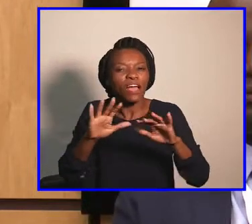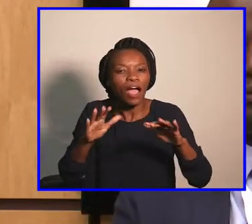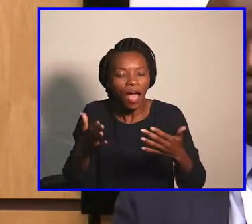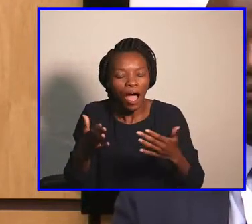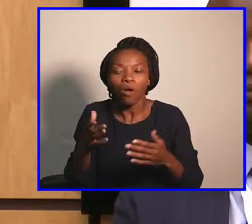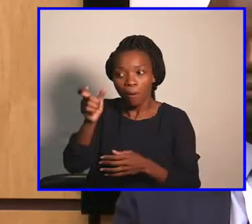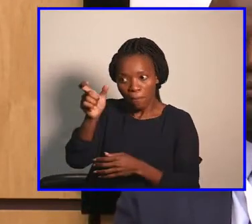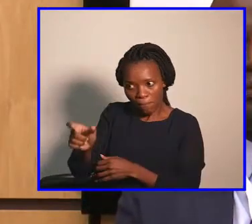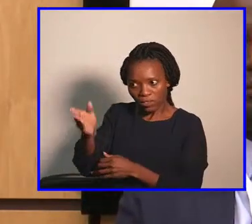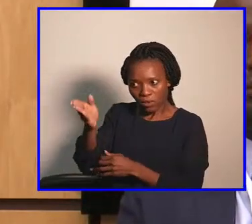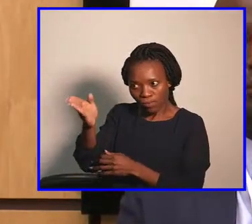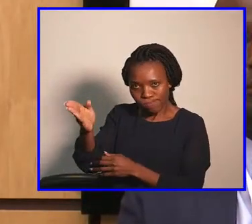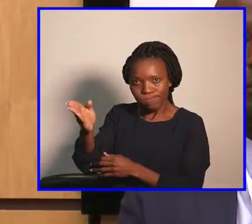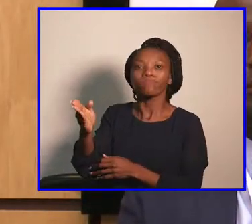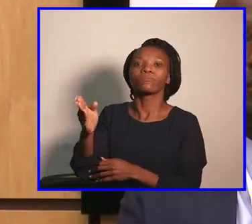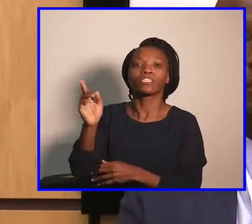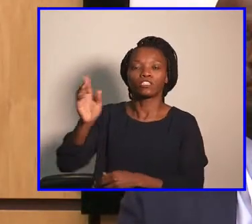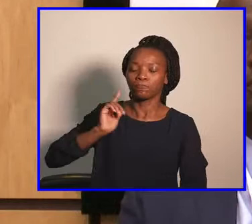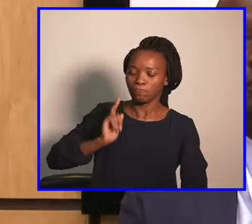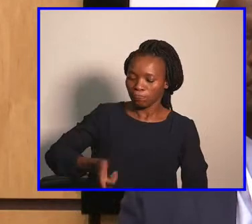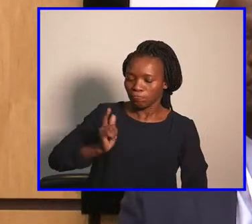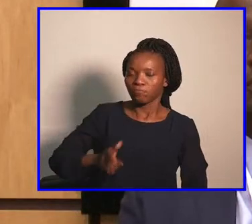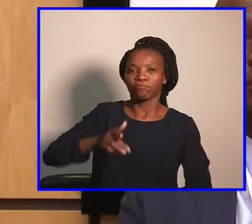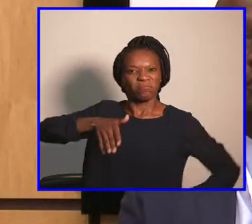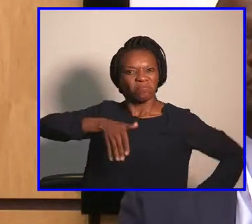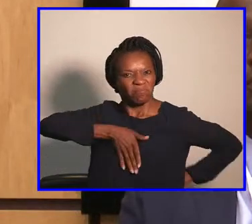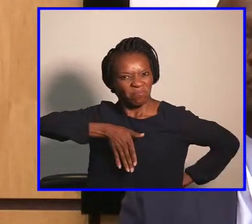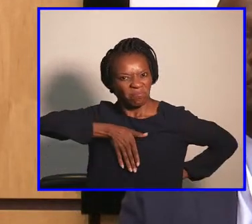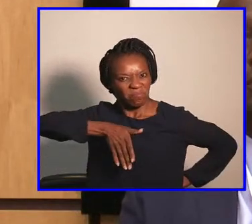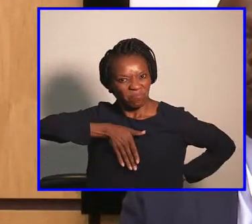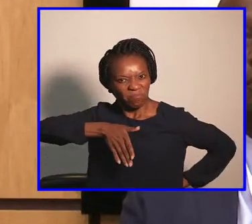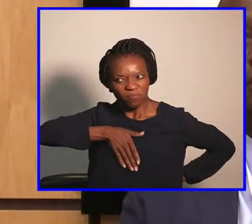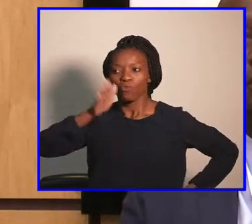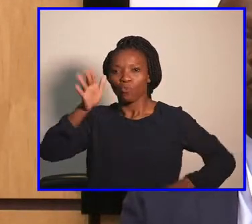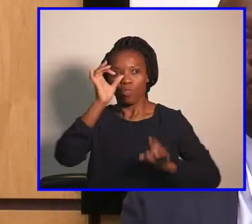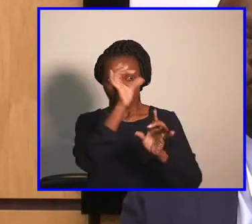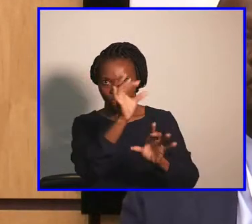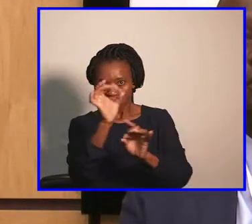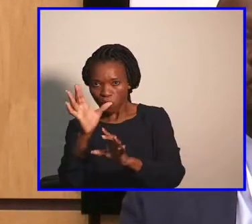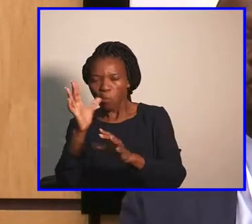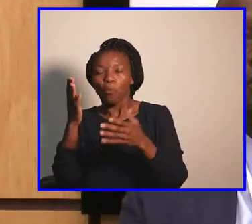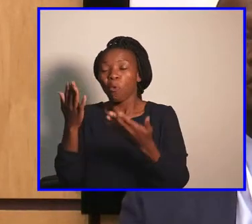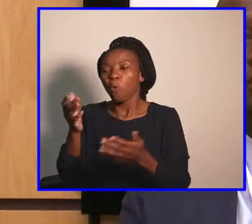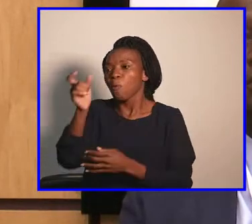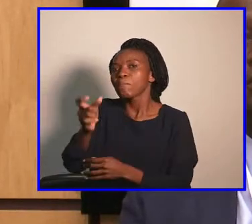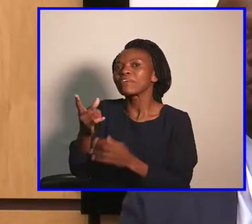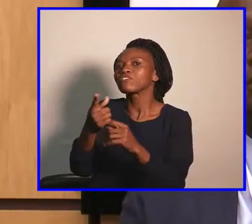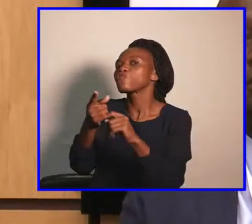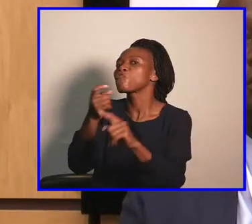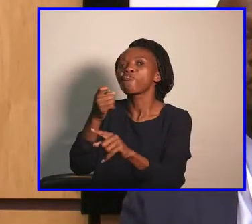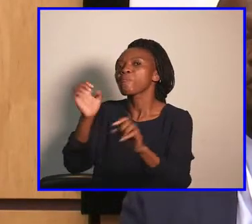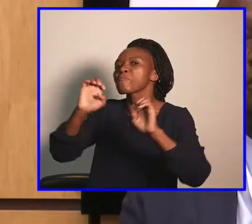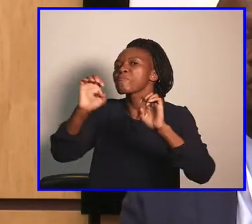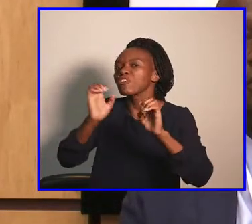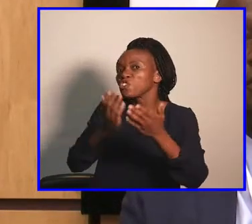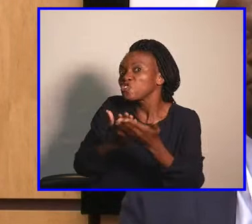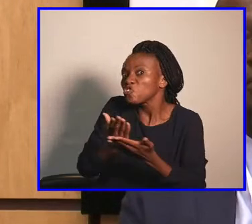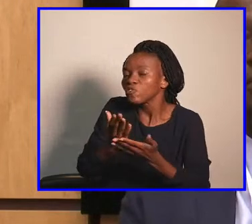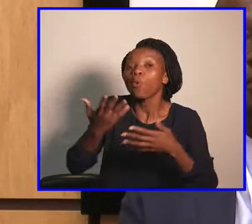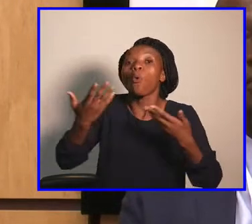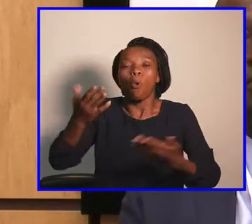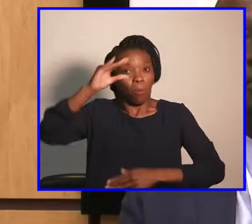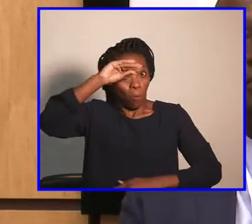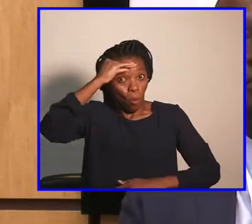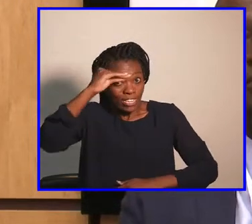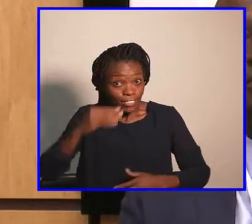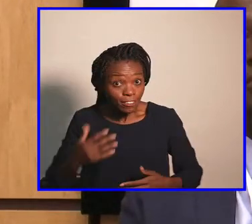appointed, the information that will be coming either from the emergency services or the police. We also have